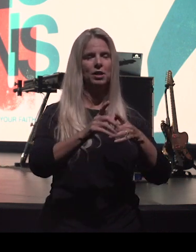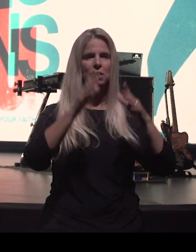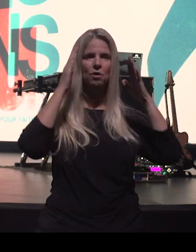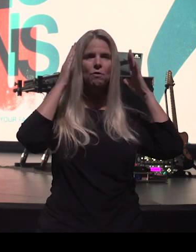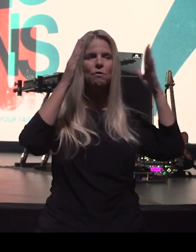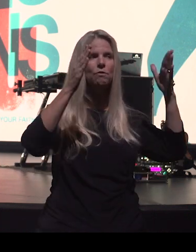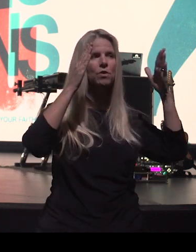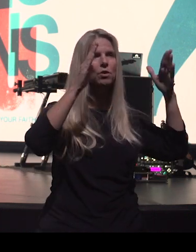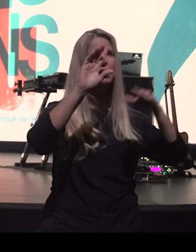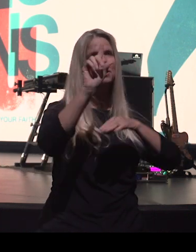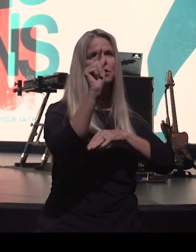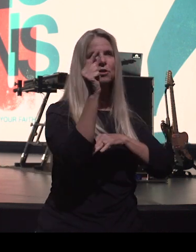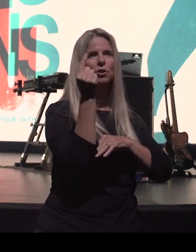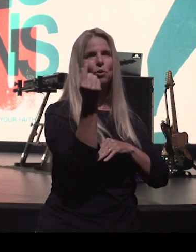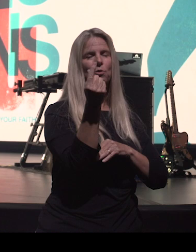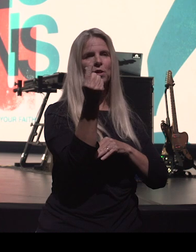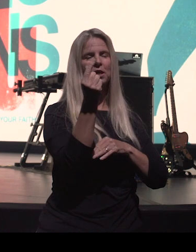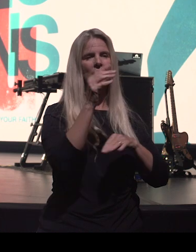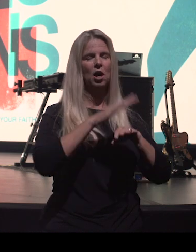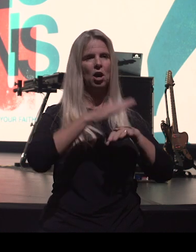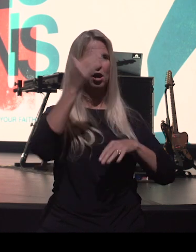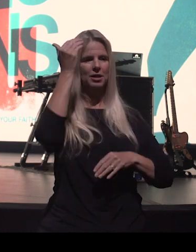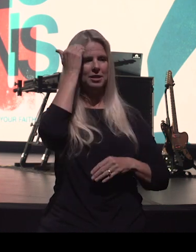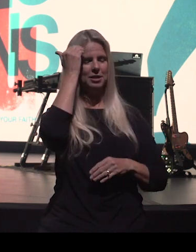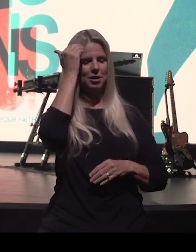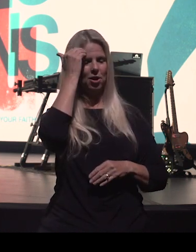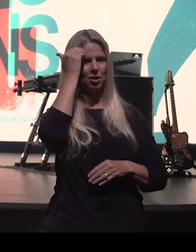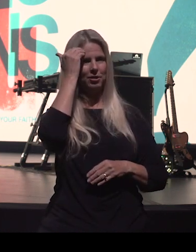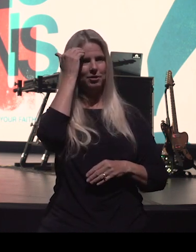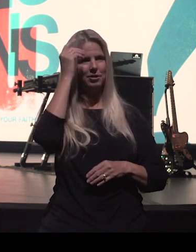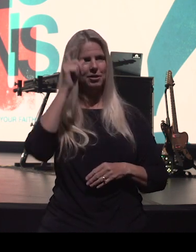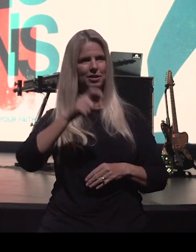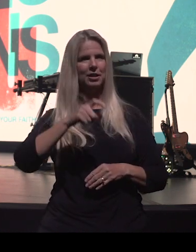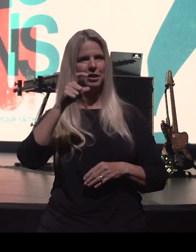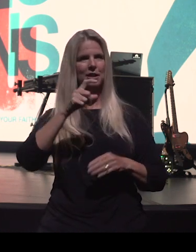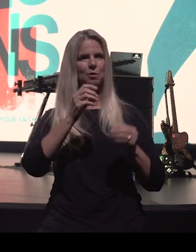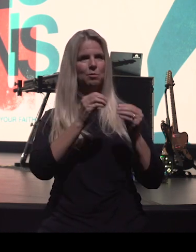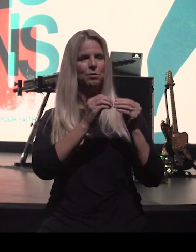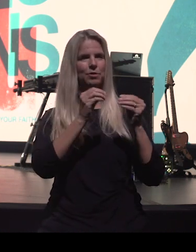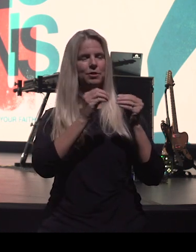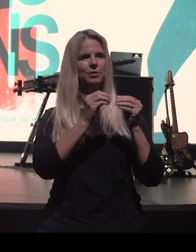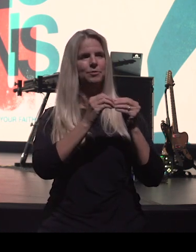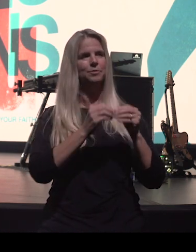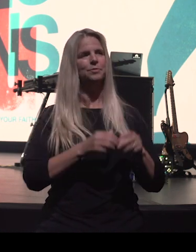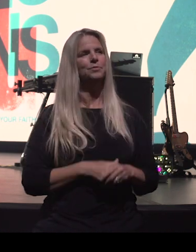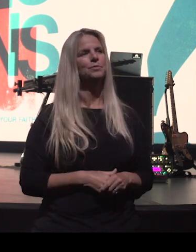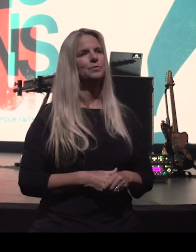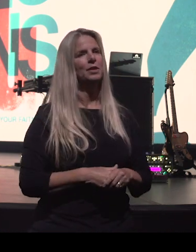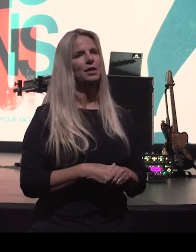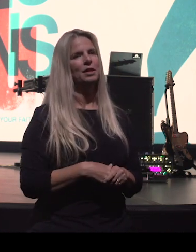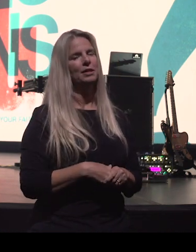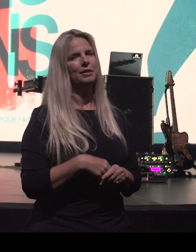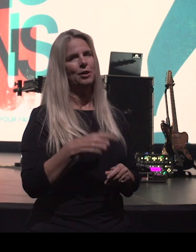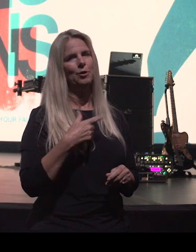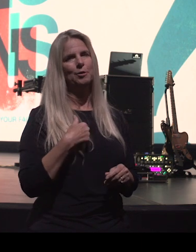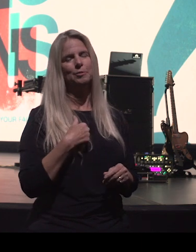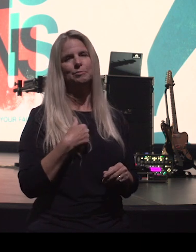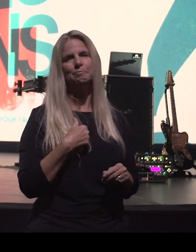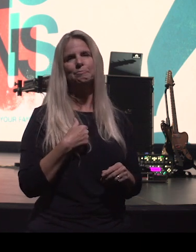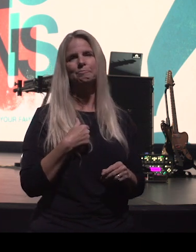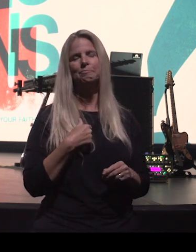on all the head knowledge they gotta gain? I'm gonna make some really strong statements, so just hang with me,